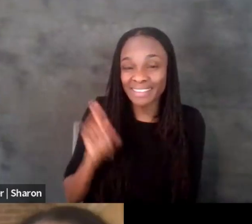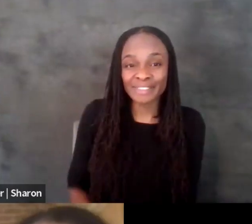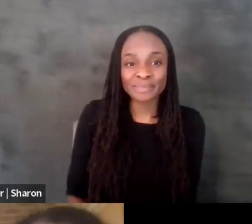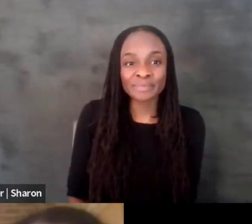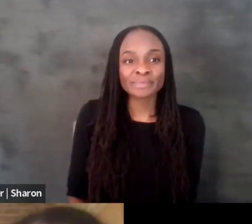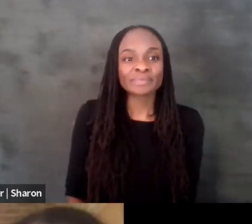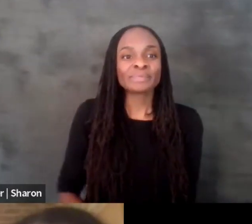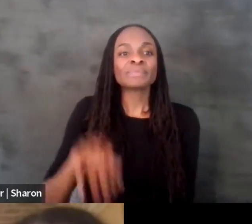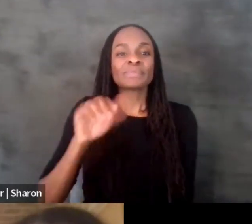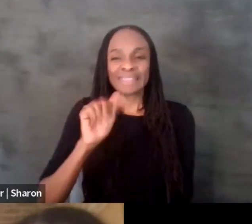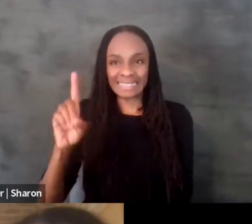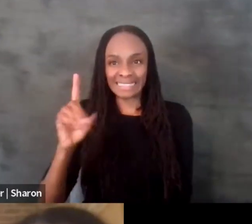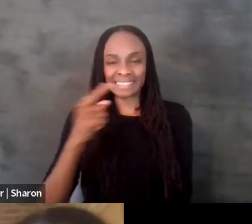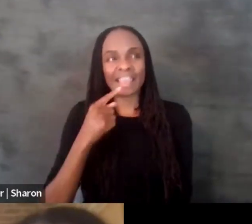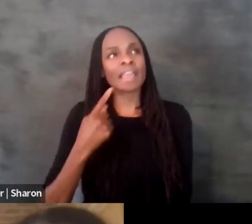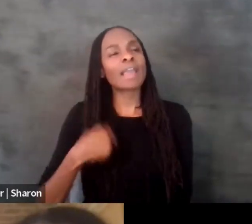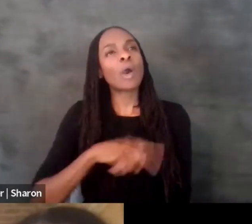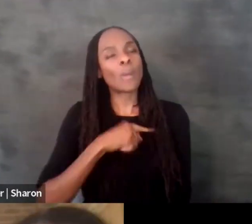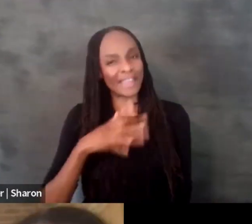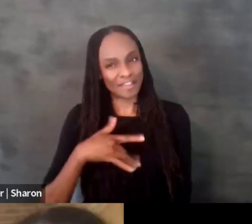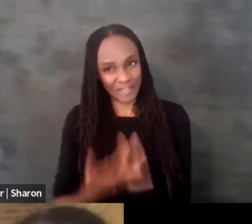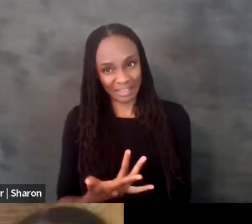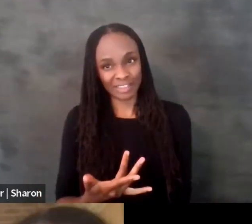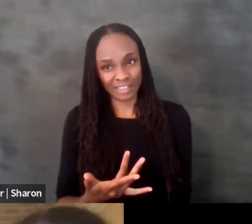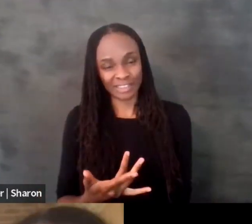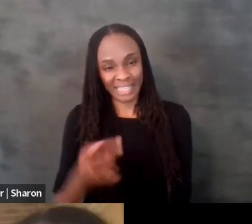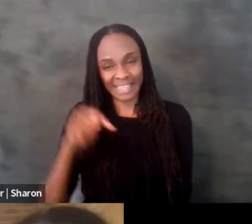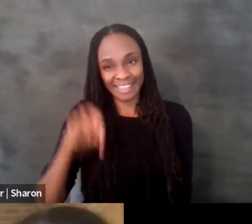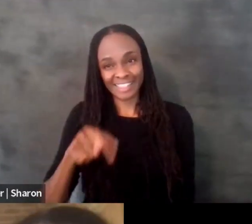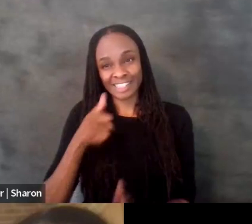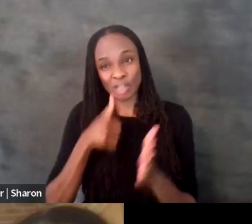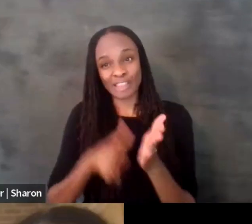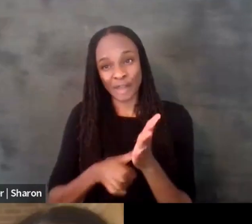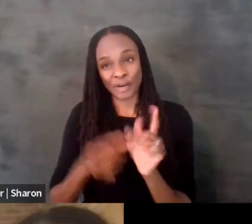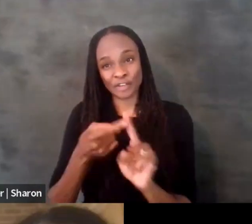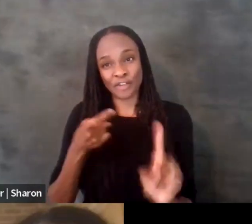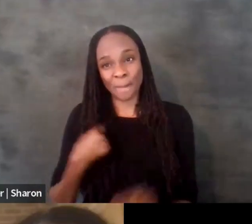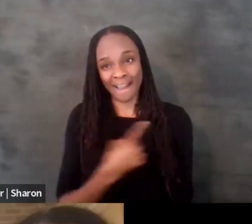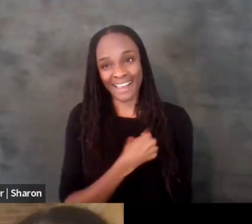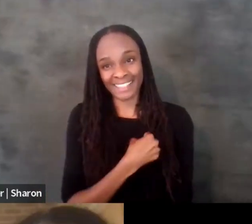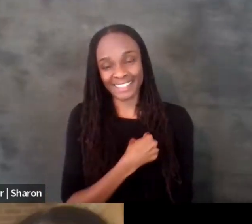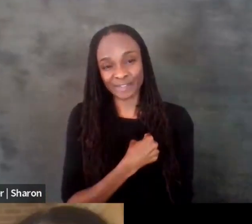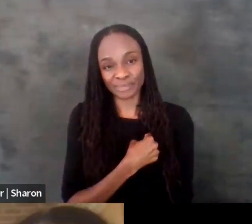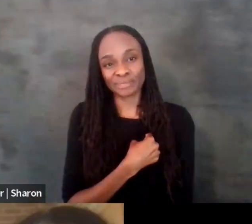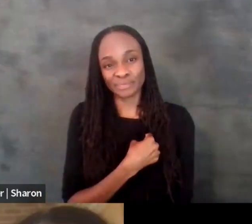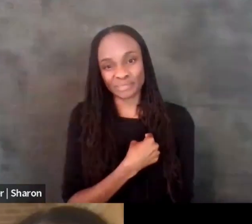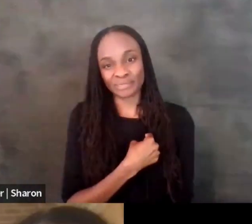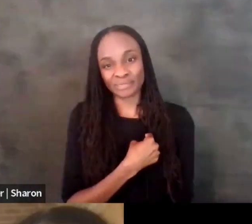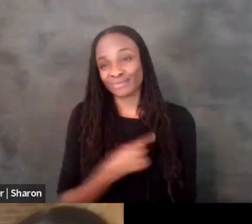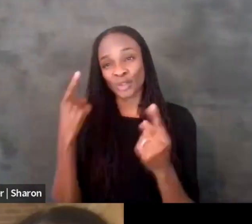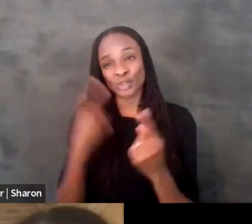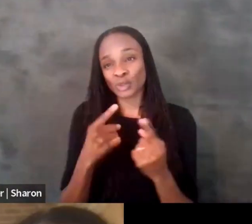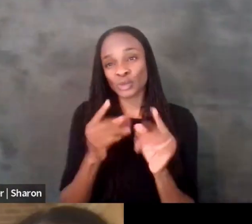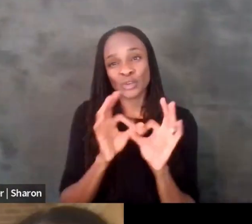We just feel that this is a letter from us Mm, to to